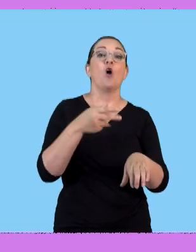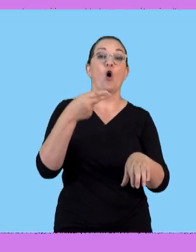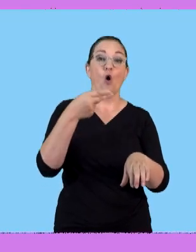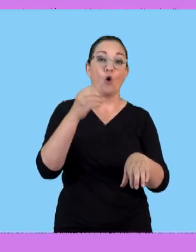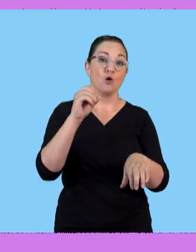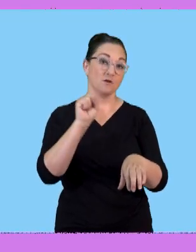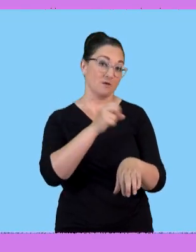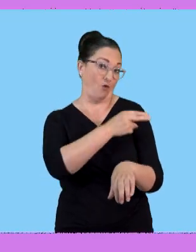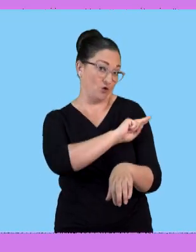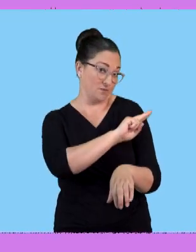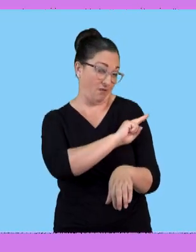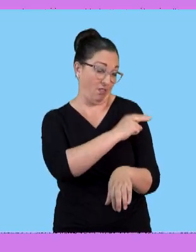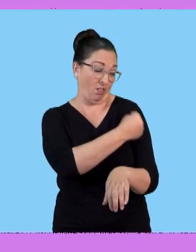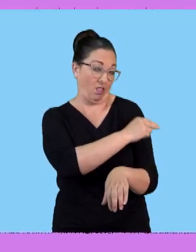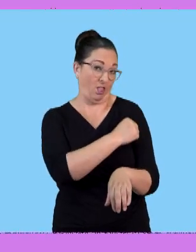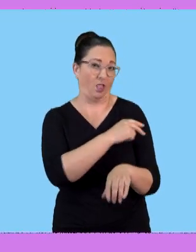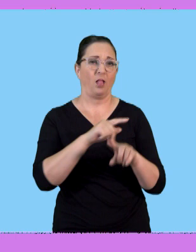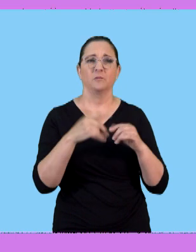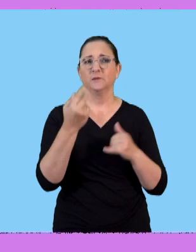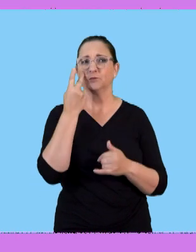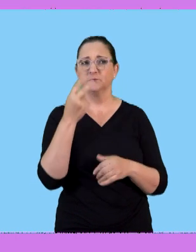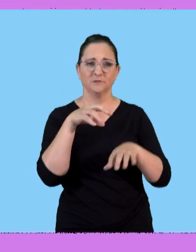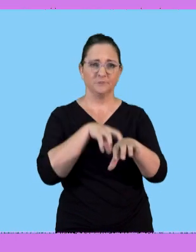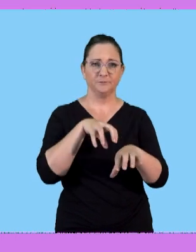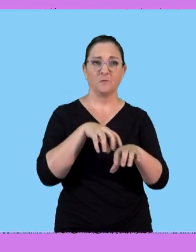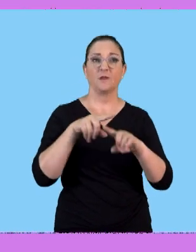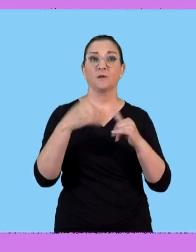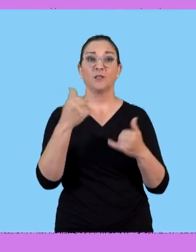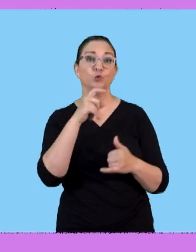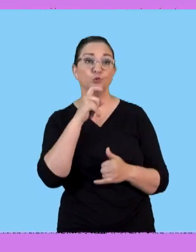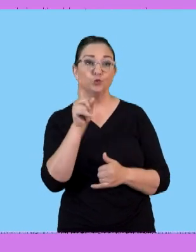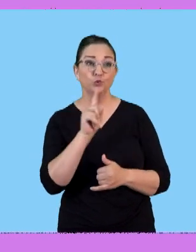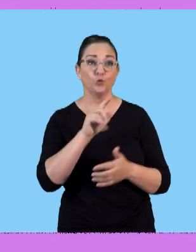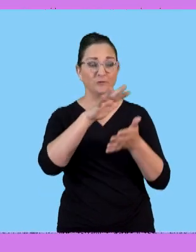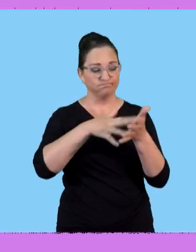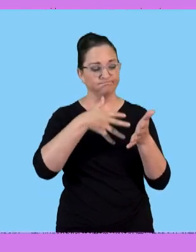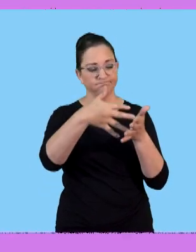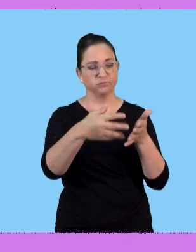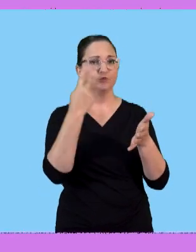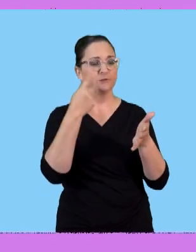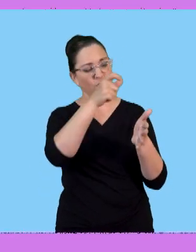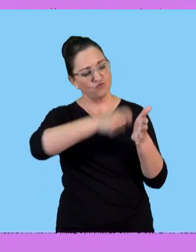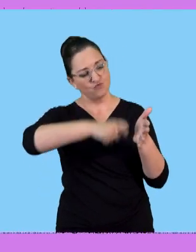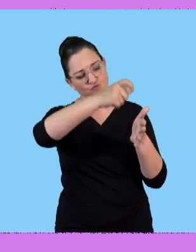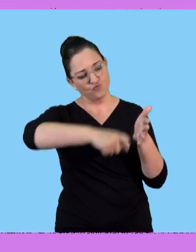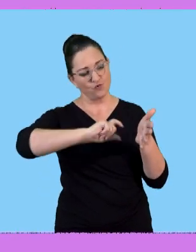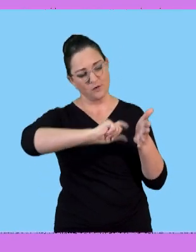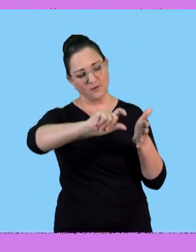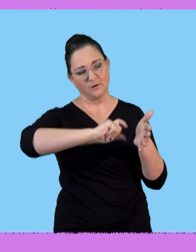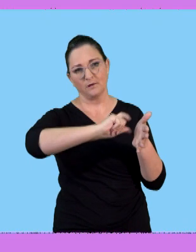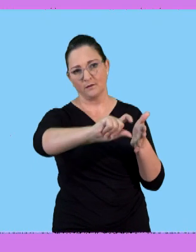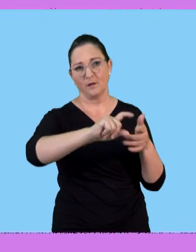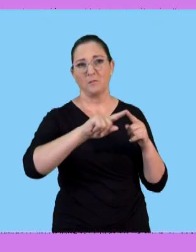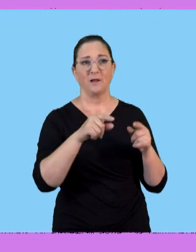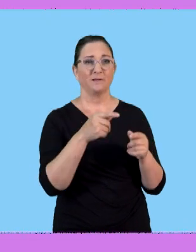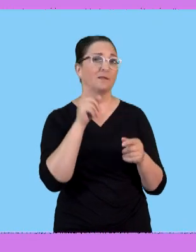Grid reference also very important. This is labeling of an area using a grid with rows and columns, each